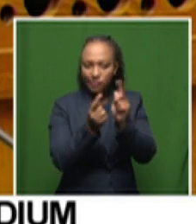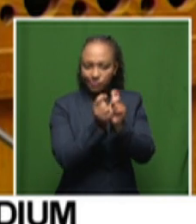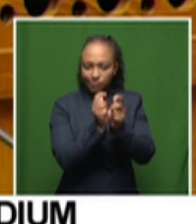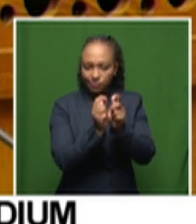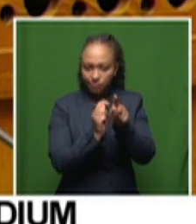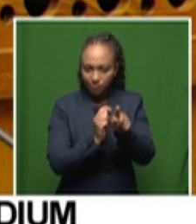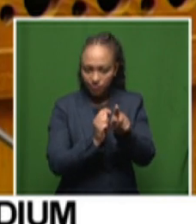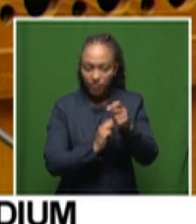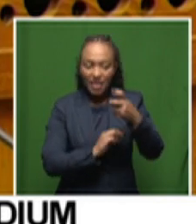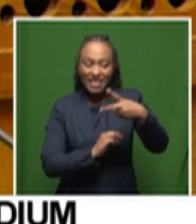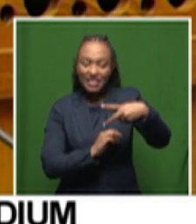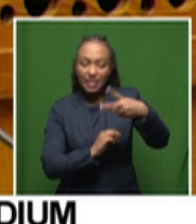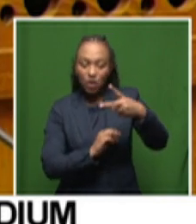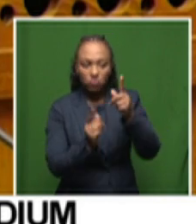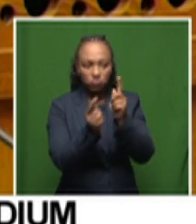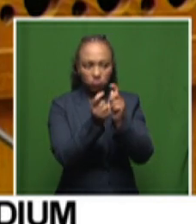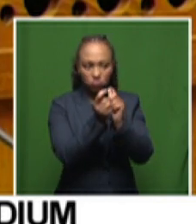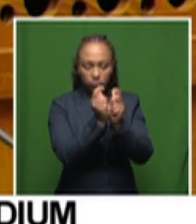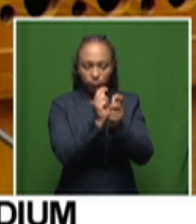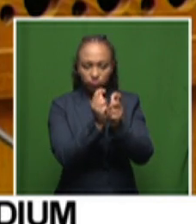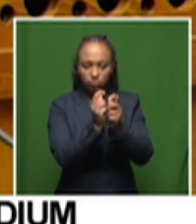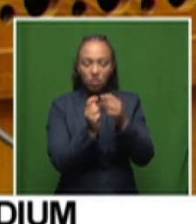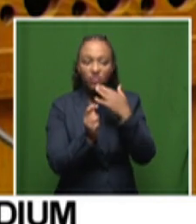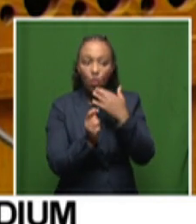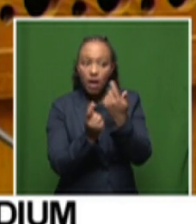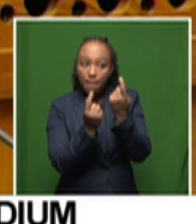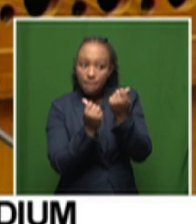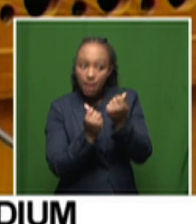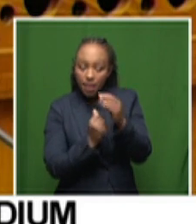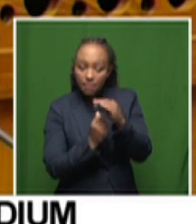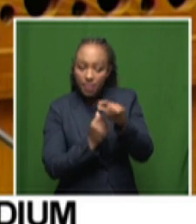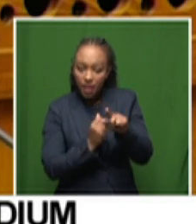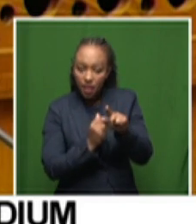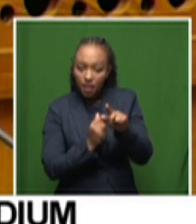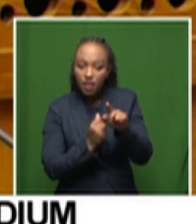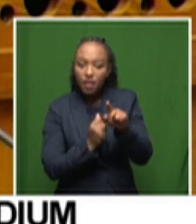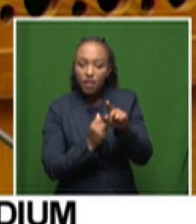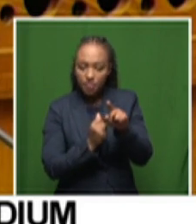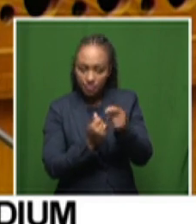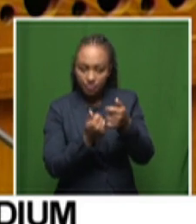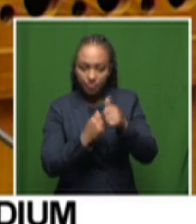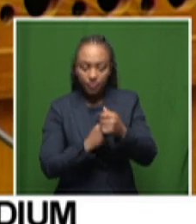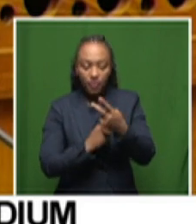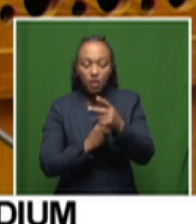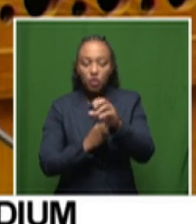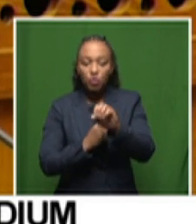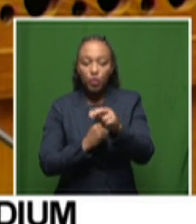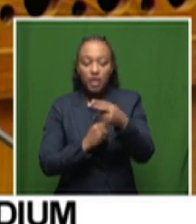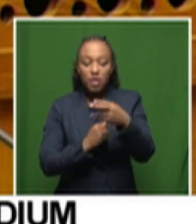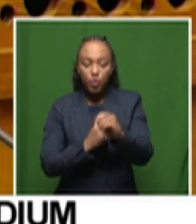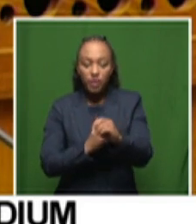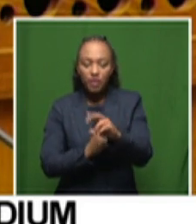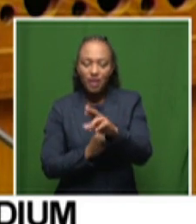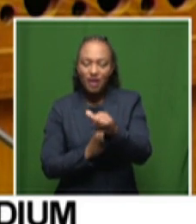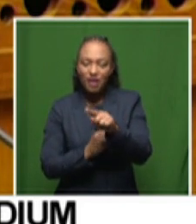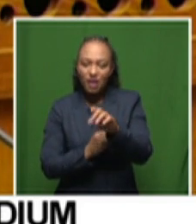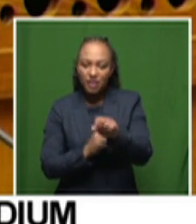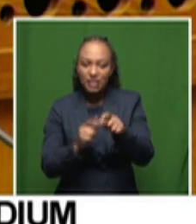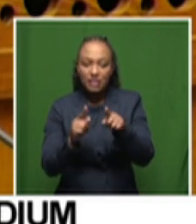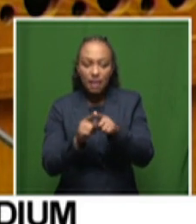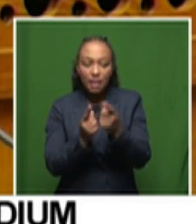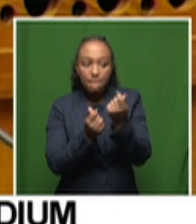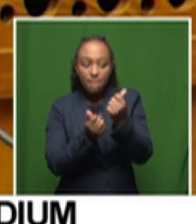the Second Adjustments Appropriations Bill, the 2020 Rates and Monetary